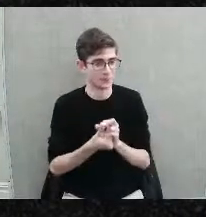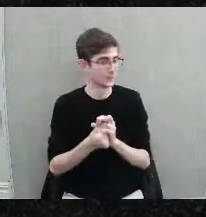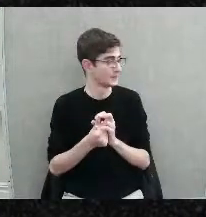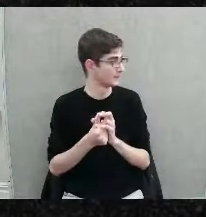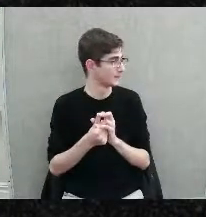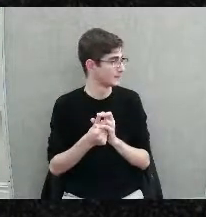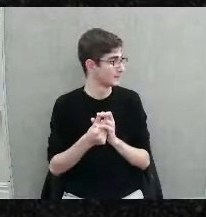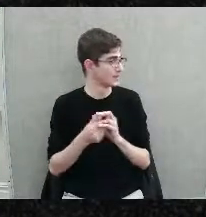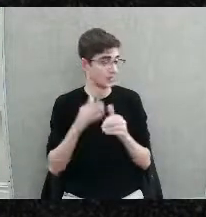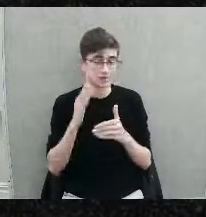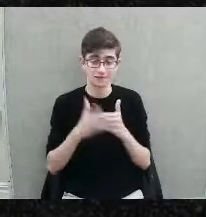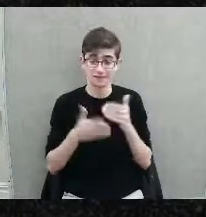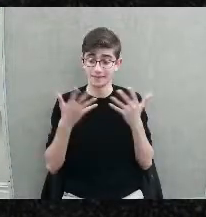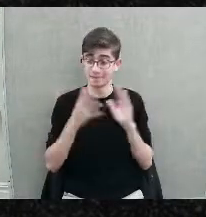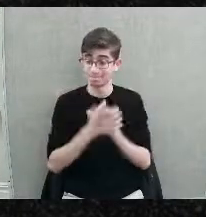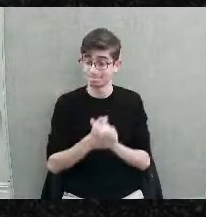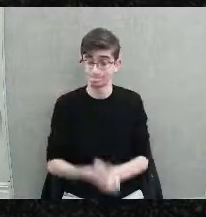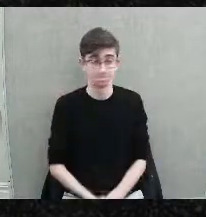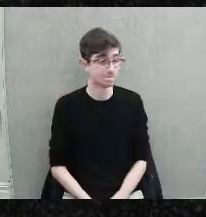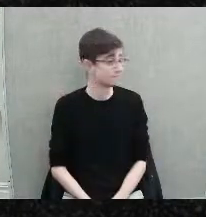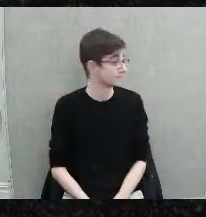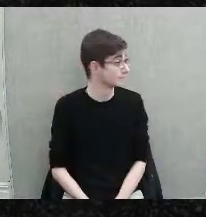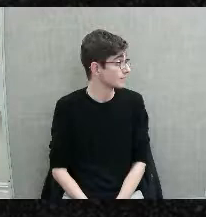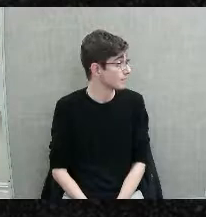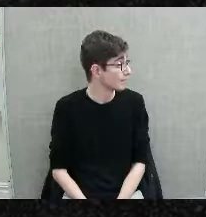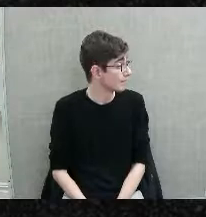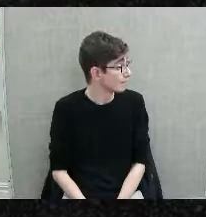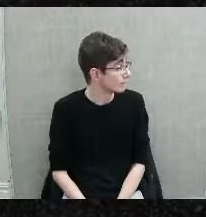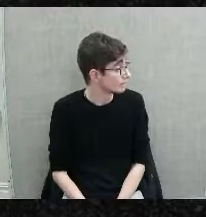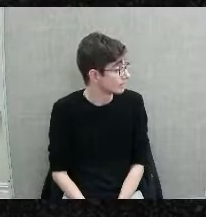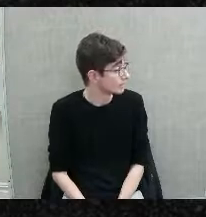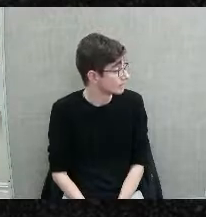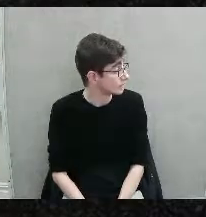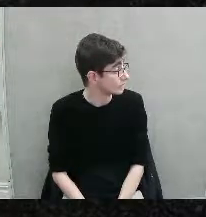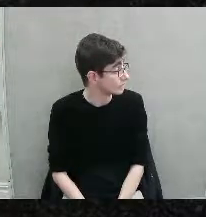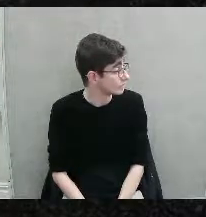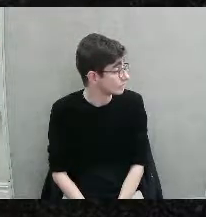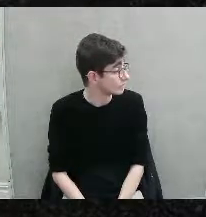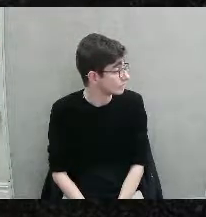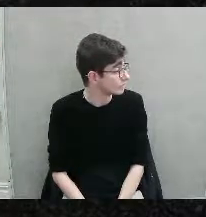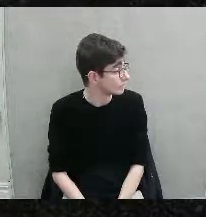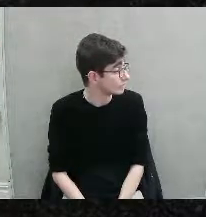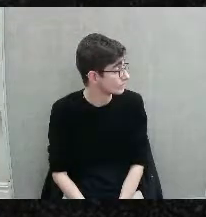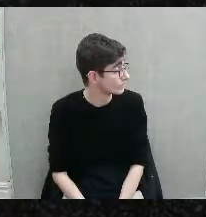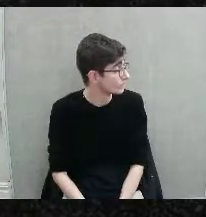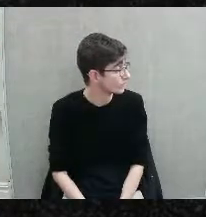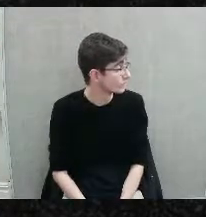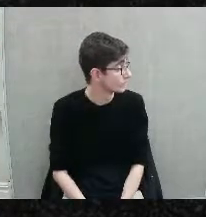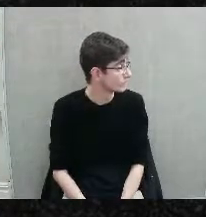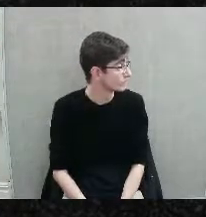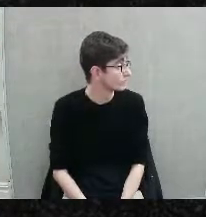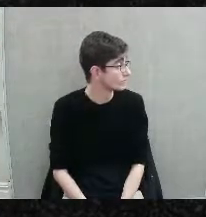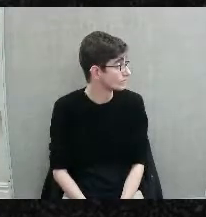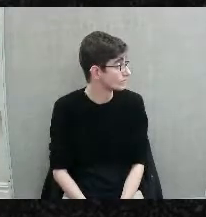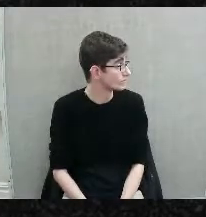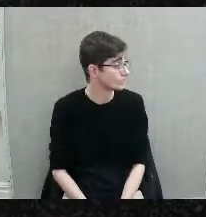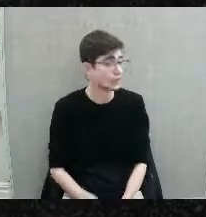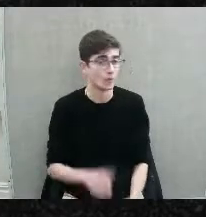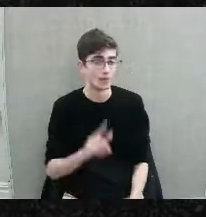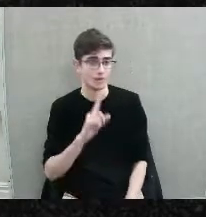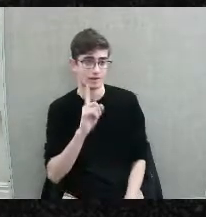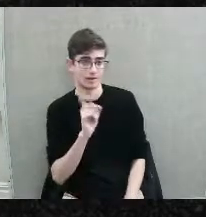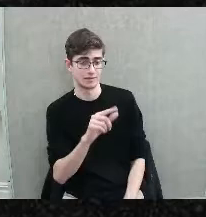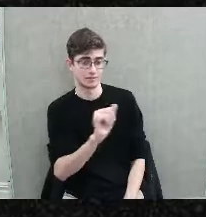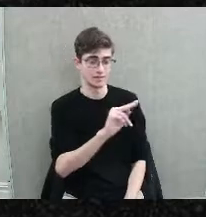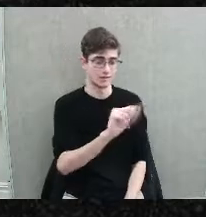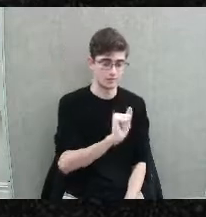Maybe I'll stop with that. Okay, good. I'm going to ask Anna and Elizabeth if they want to jump in on the paradoxes question, and then I'm going to jump ahead so